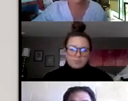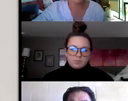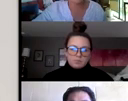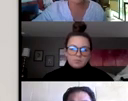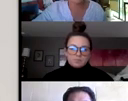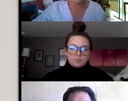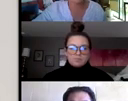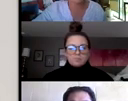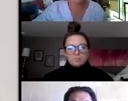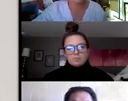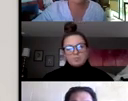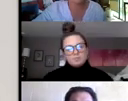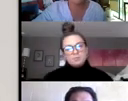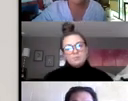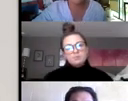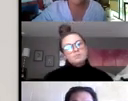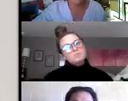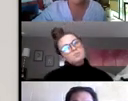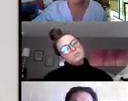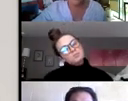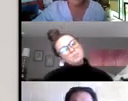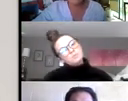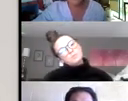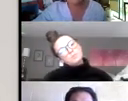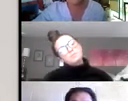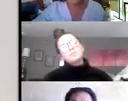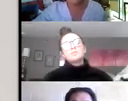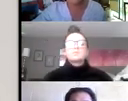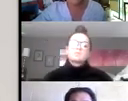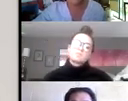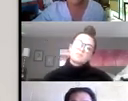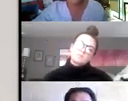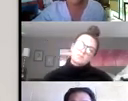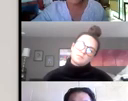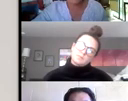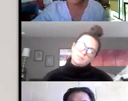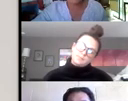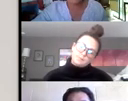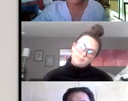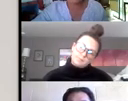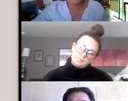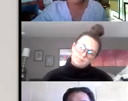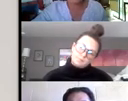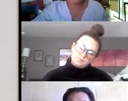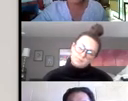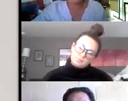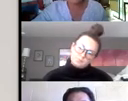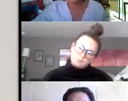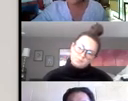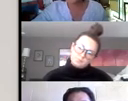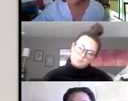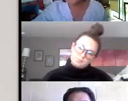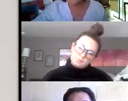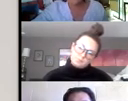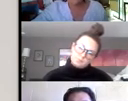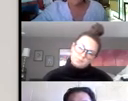it's definitely a label that has not been embraced by the community, and not only not